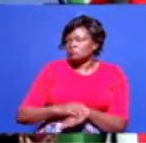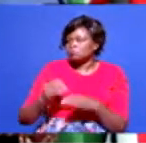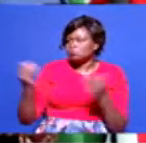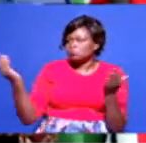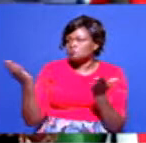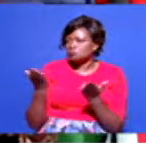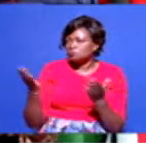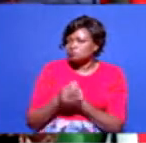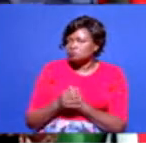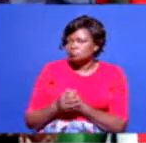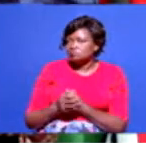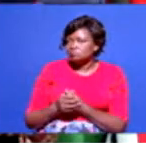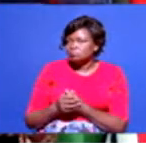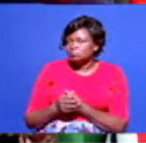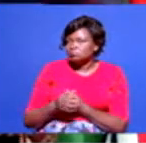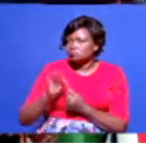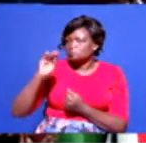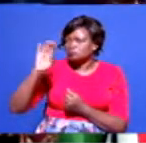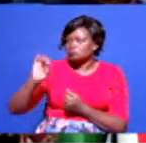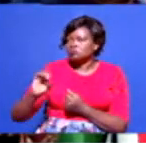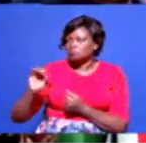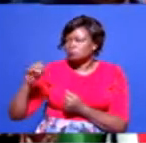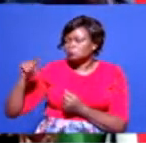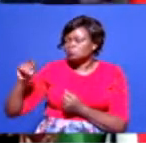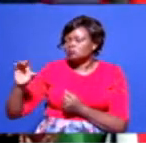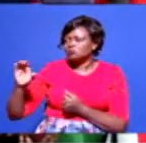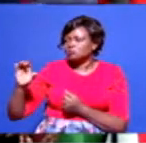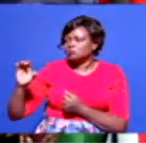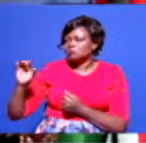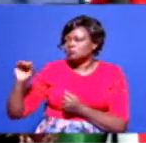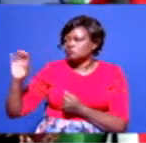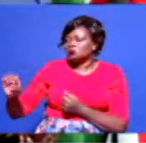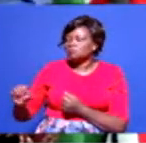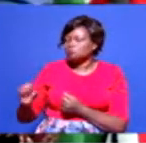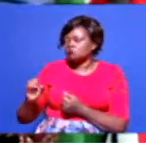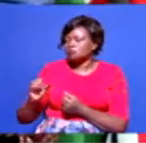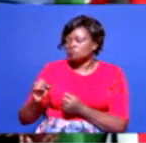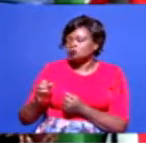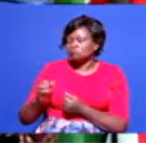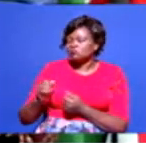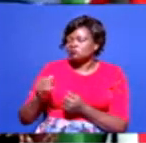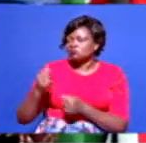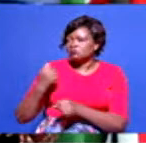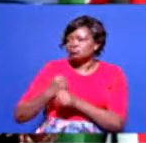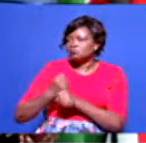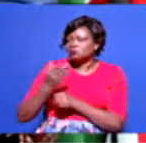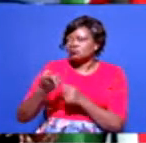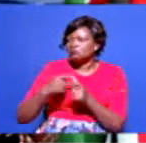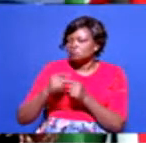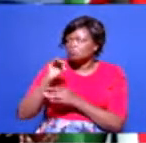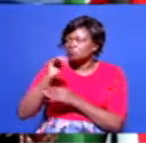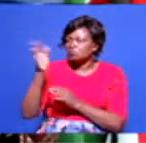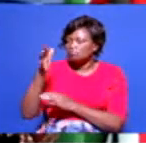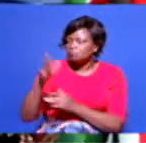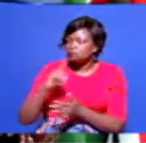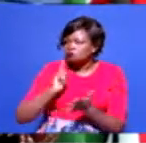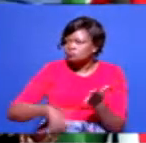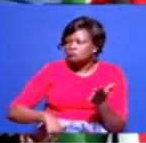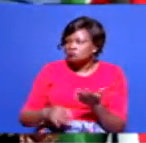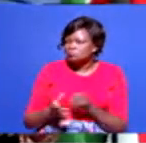our fiber optic cable was going to land in Fujairah. And I asked Abbas and Hussein, who was then serving, I said,